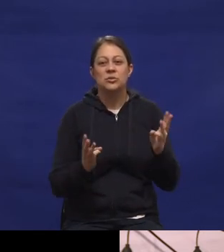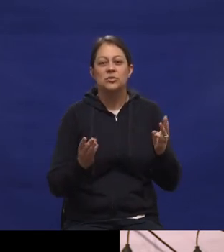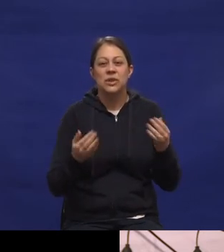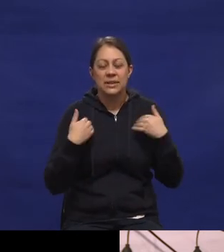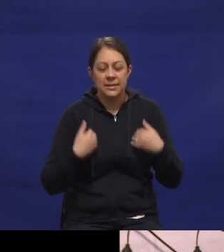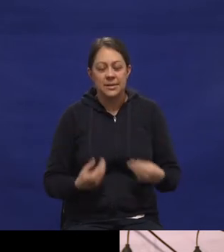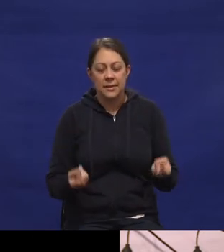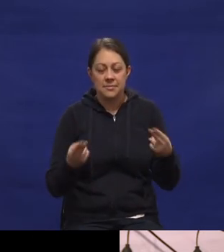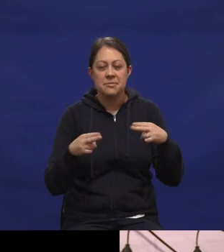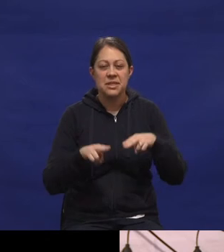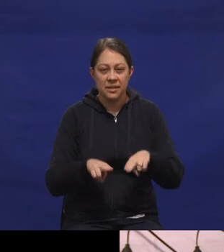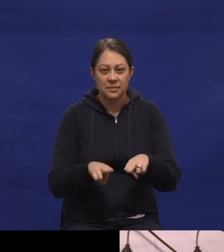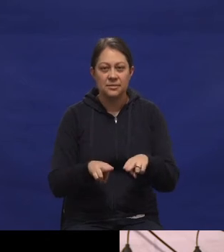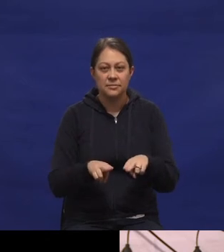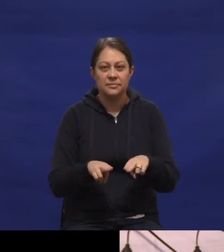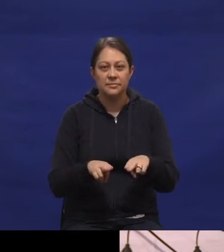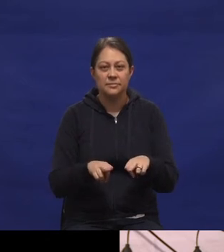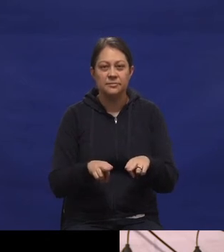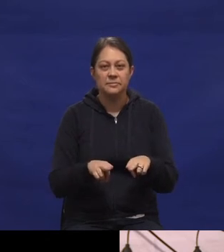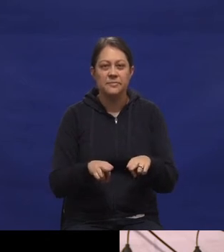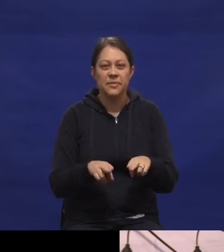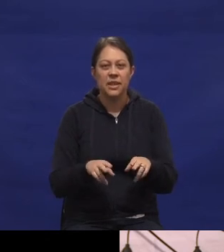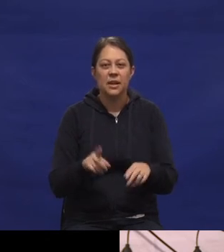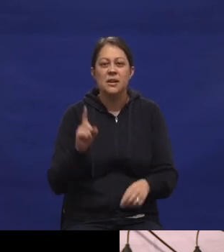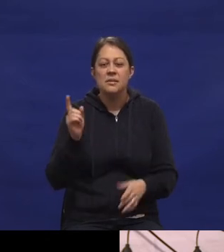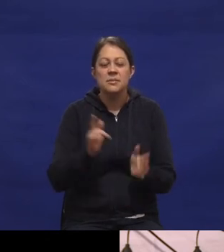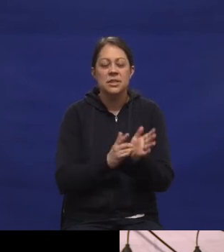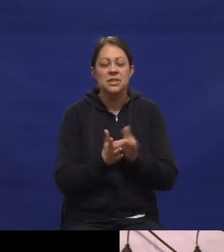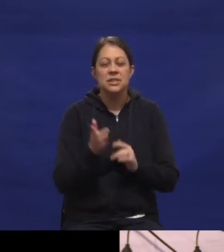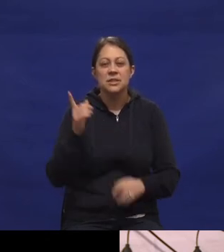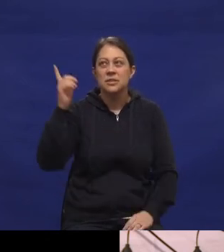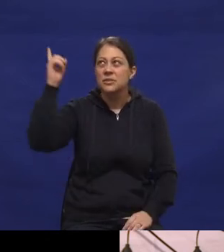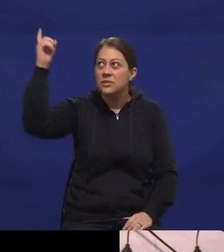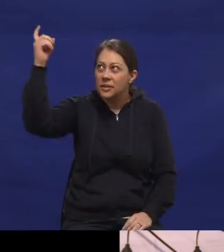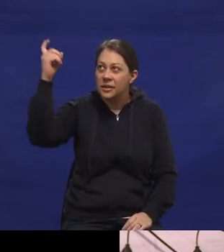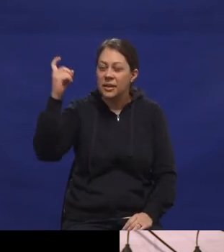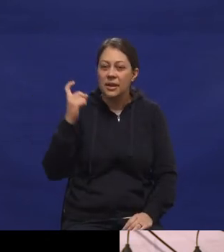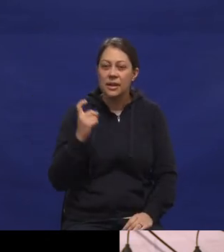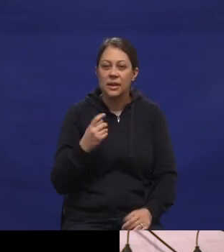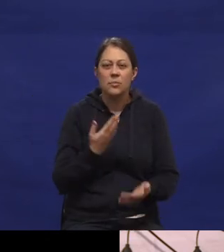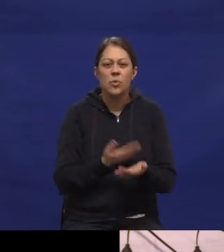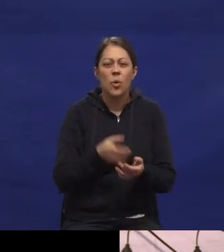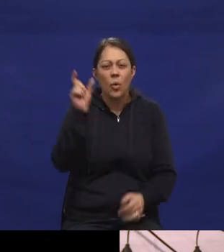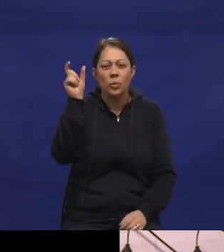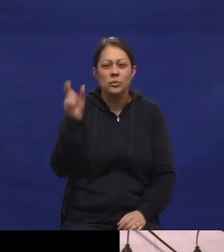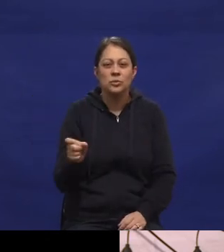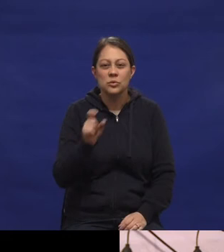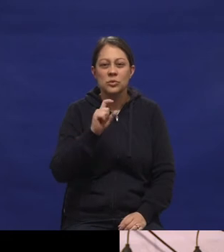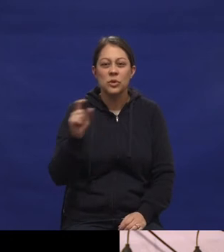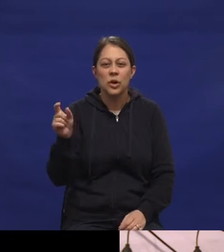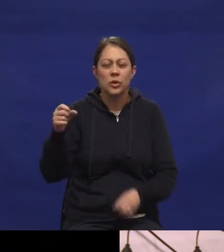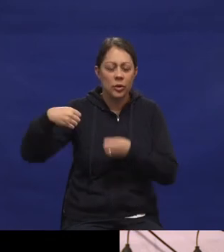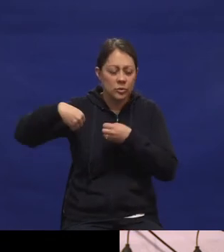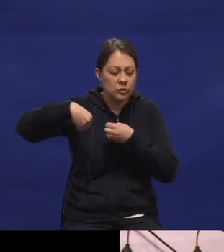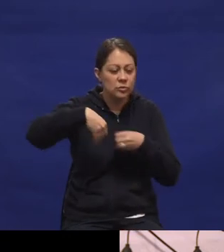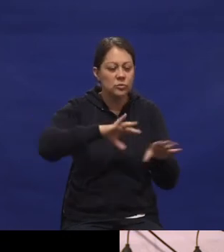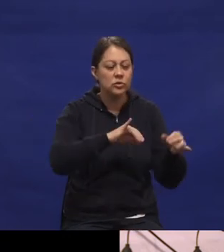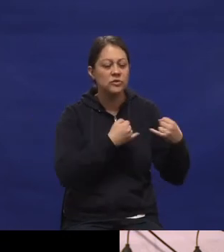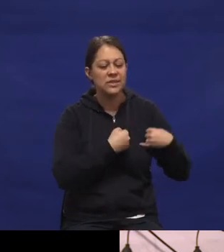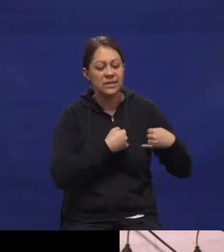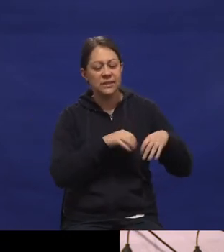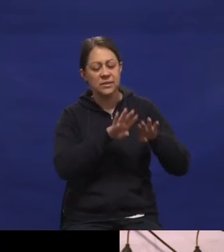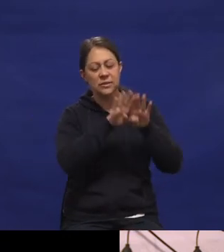person. It's just a matter of time. But Jesus, you came, and on the cross, you took away all the sin of the